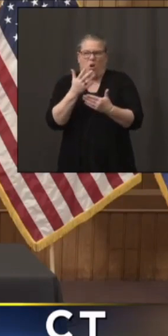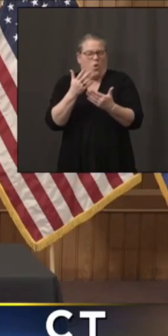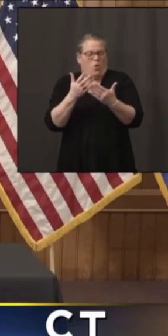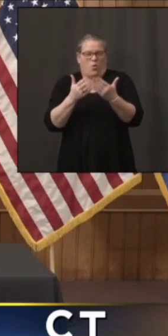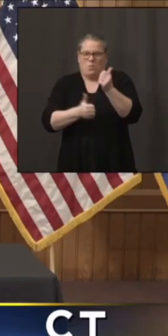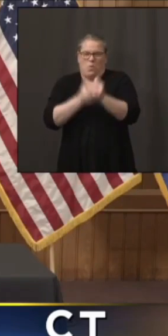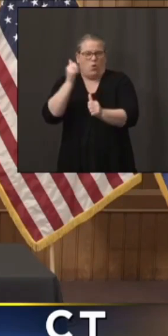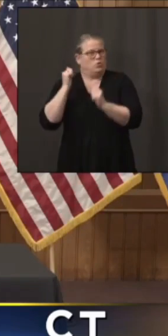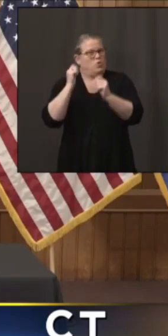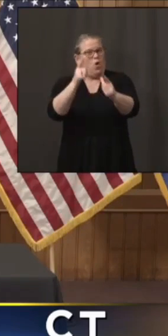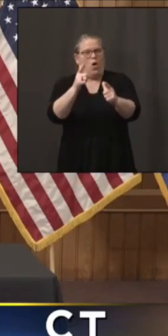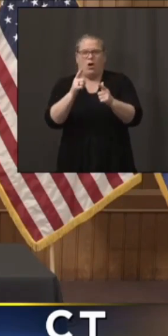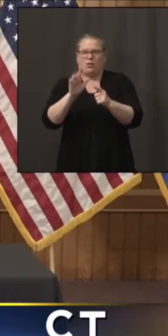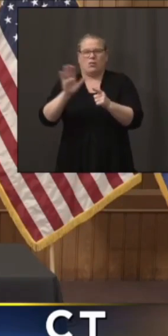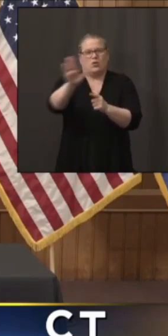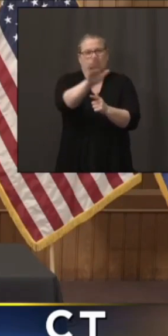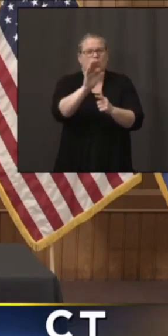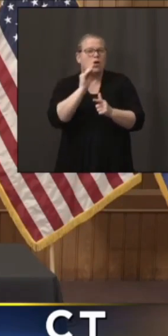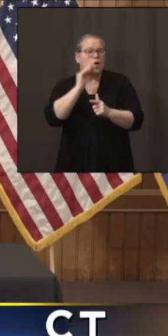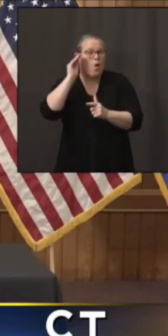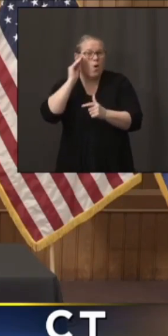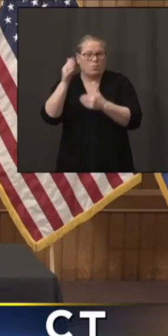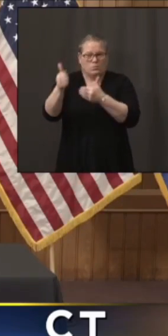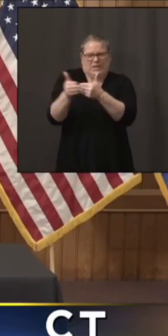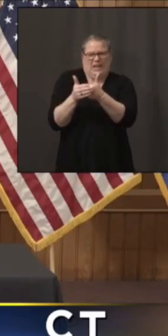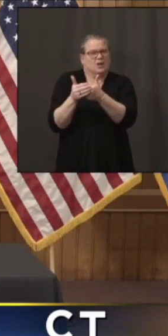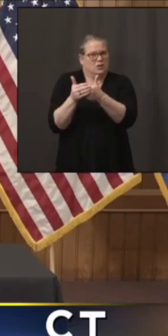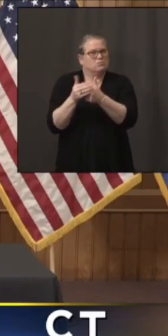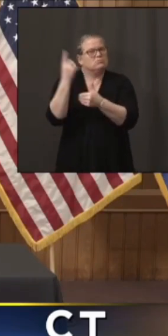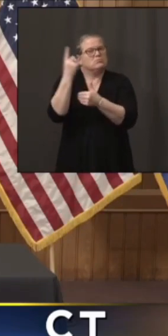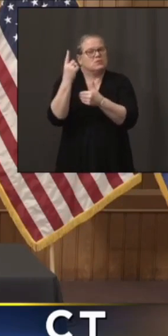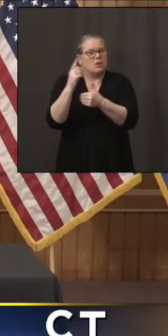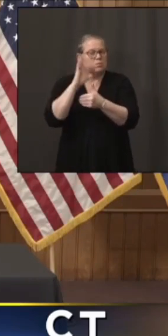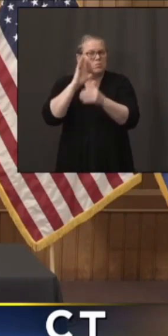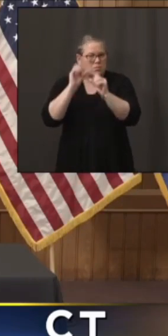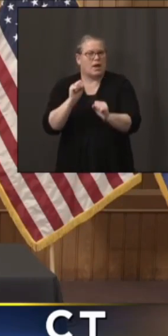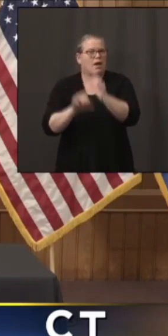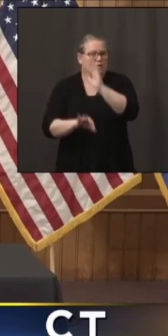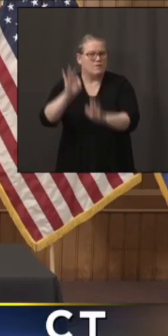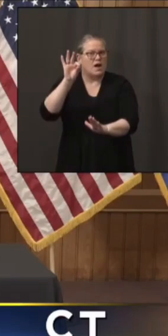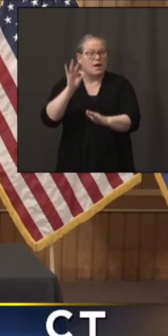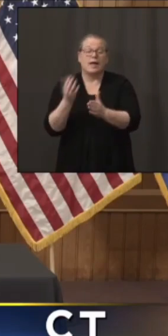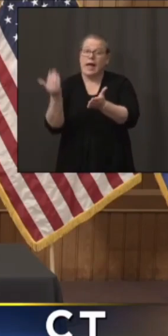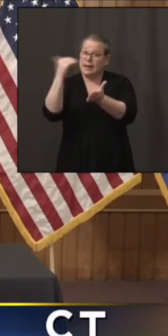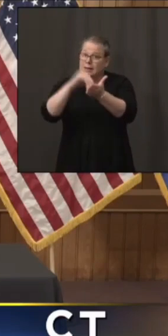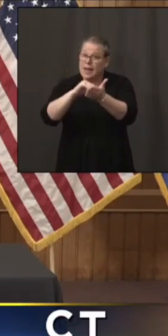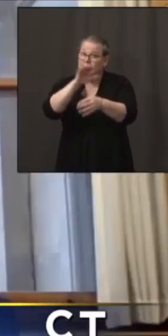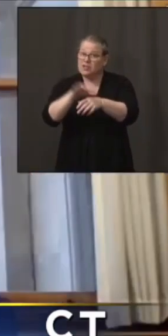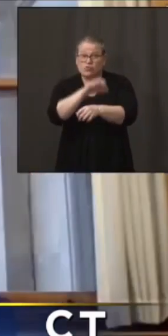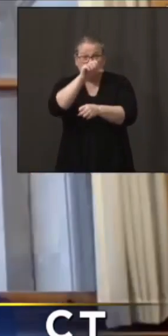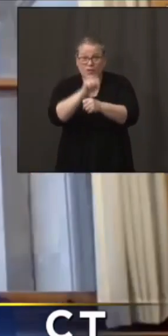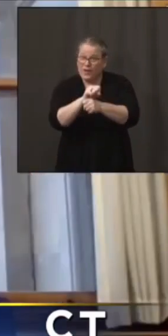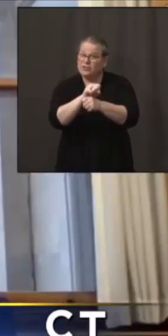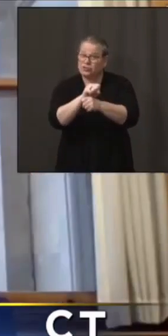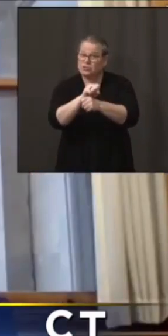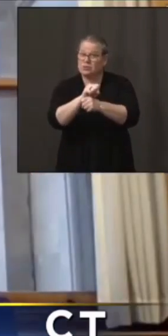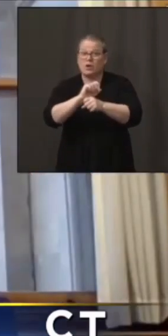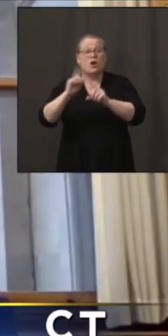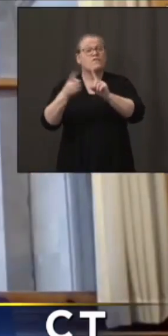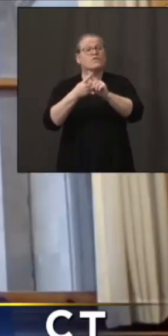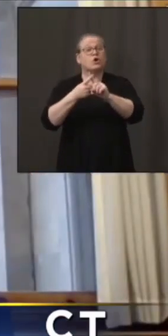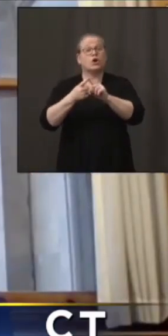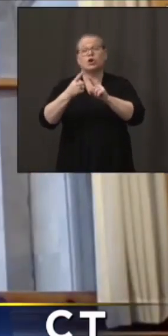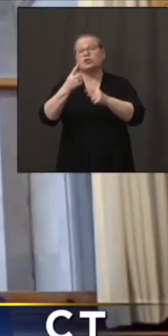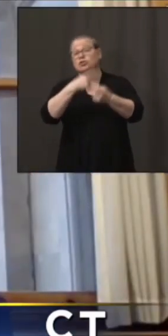state at this point already. And the key point the governor touched on before is this is going to be a reservation-based process. This is not first come, first serve, people